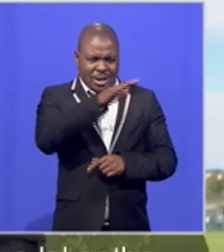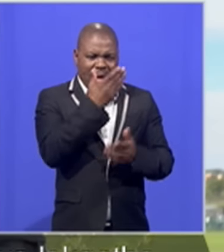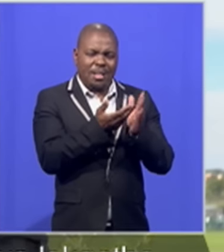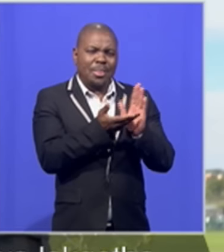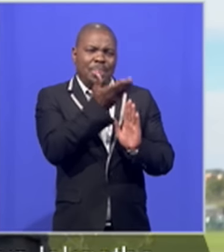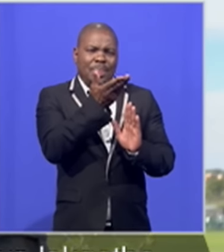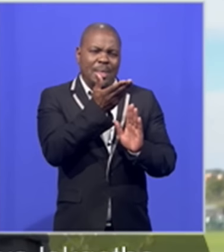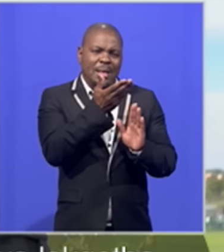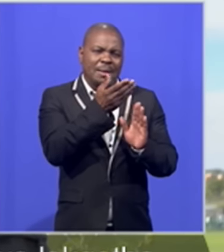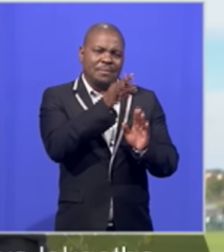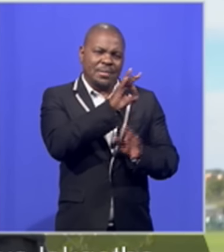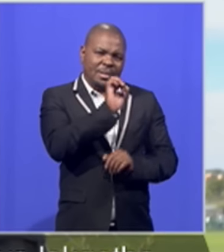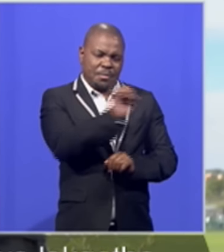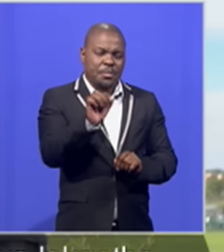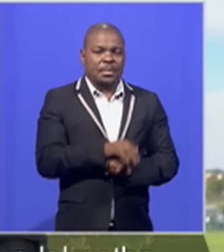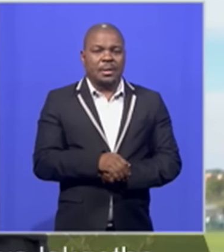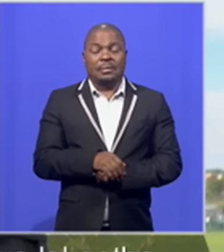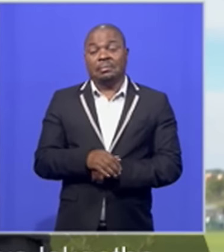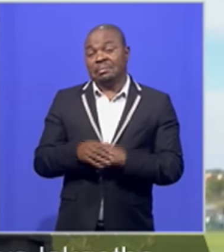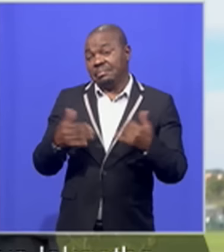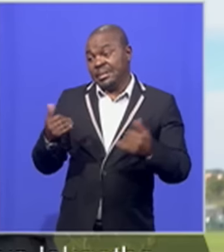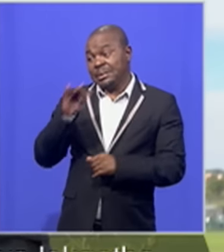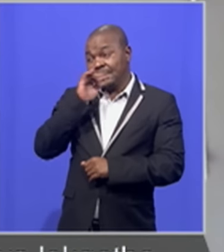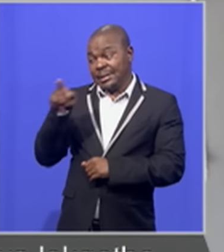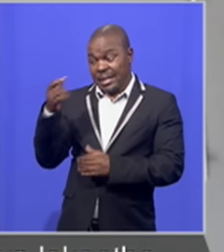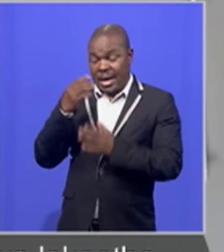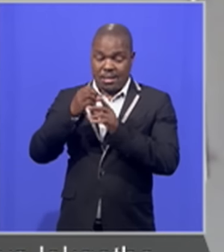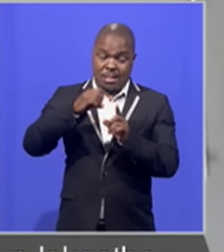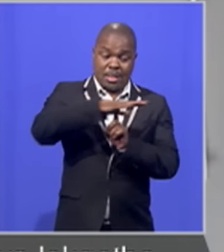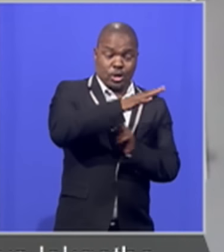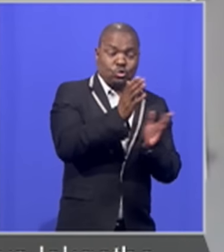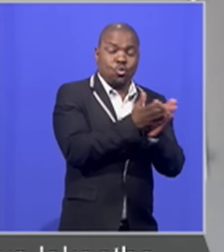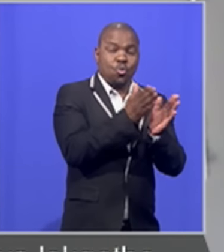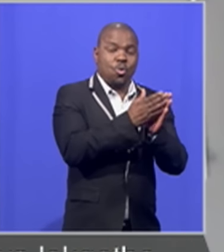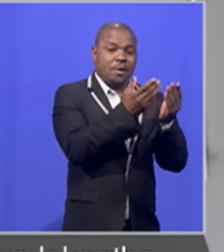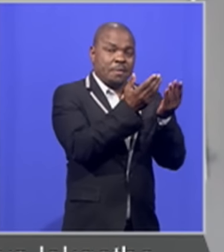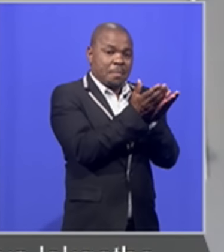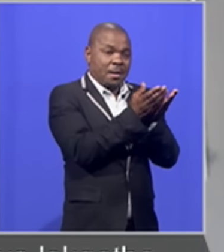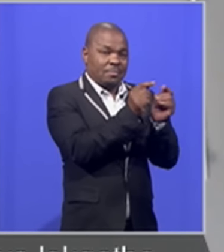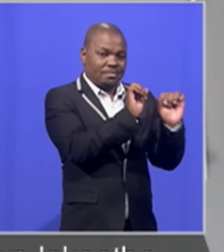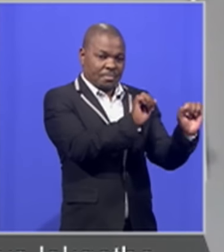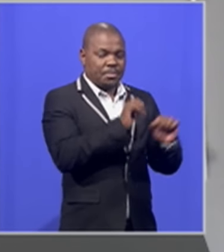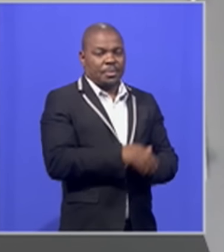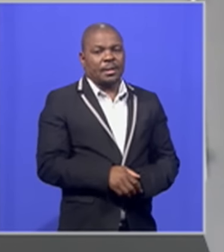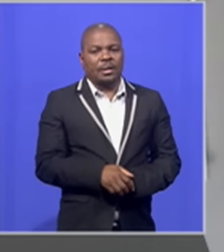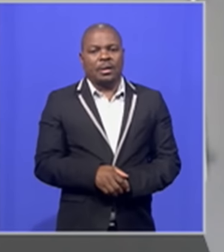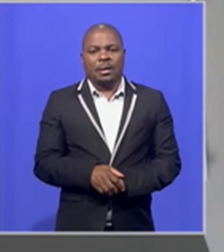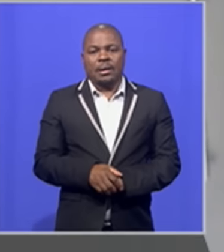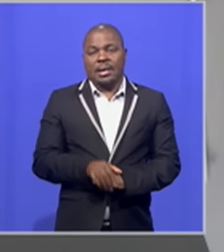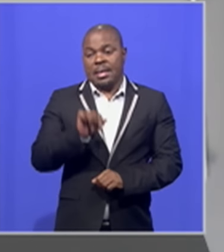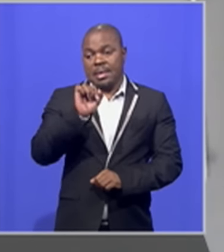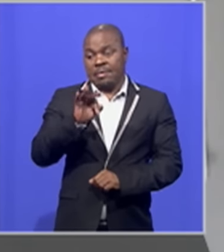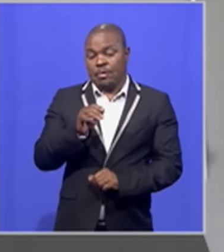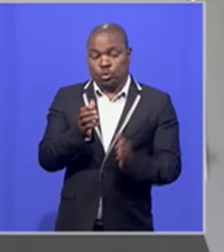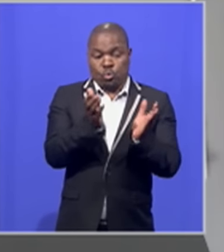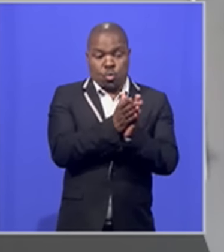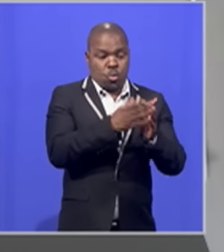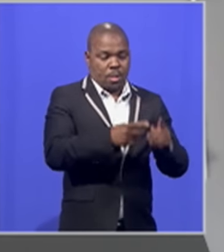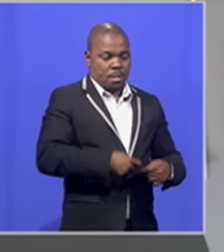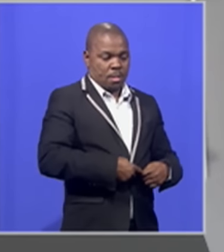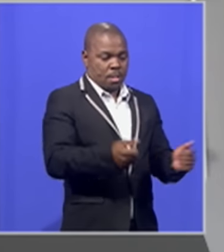tsibusiwa gore seno se ka mathata matlole a dikolo. Mo letlhakoreng le lengwe ha ditshenyegelo tsa